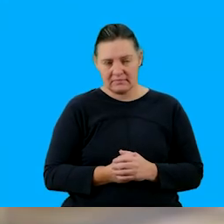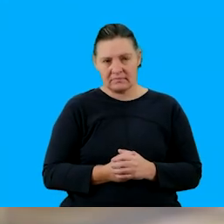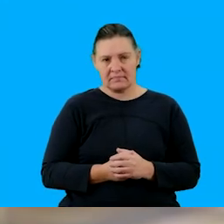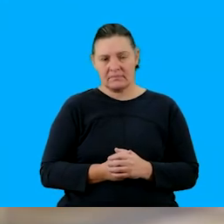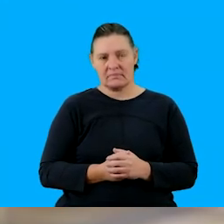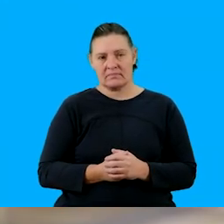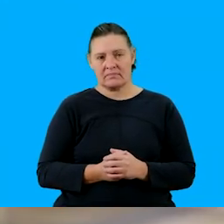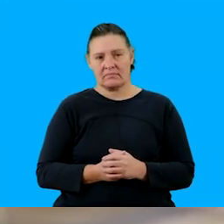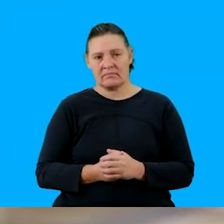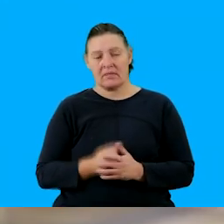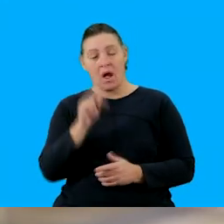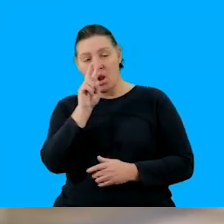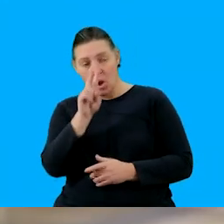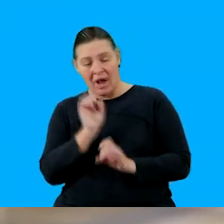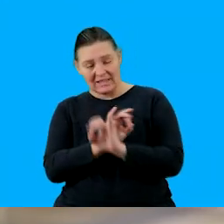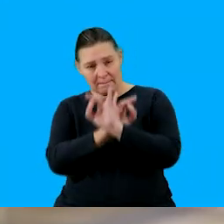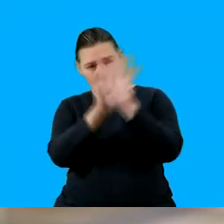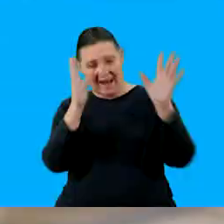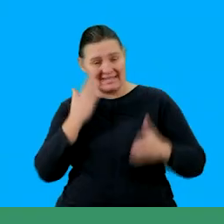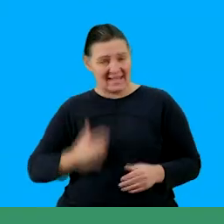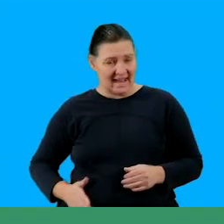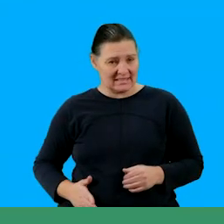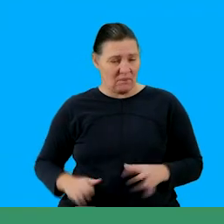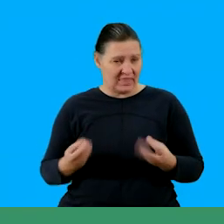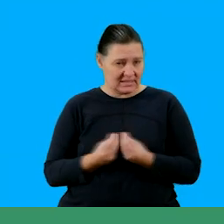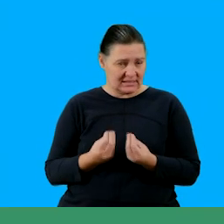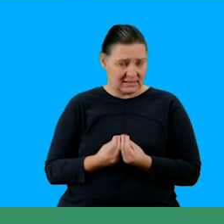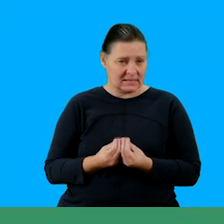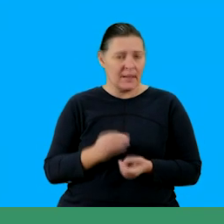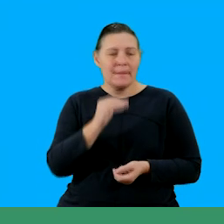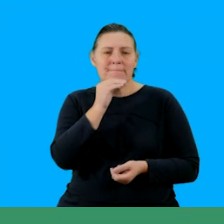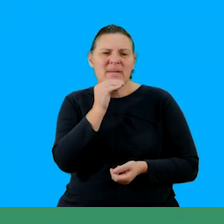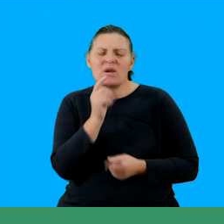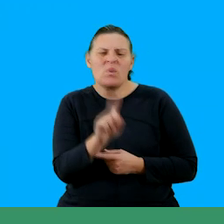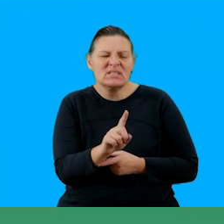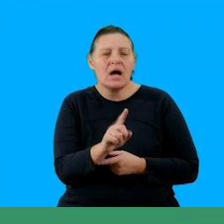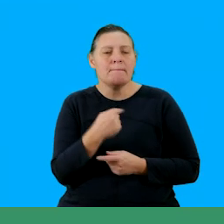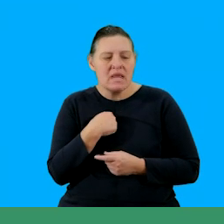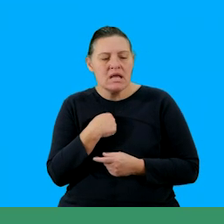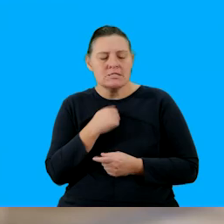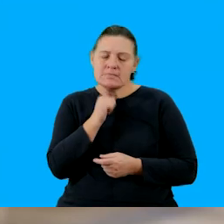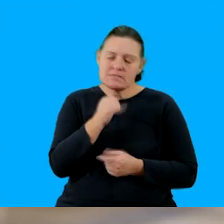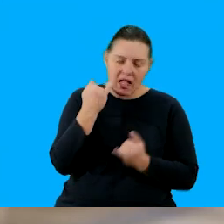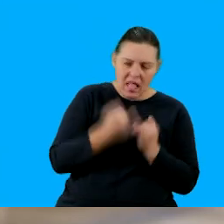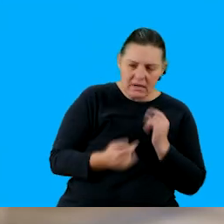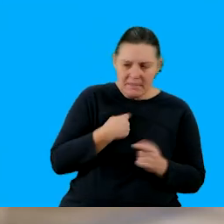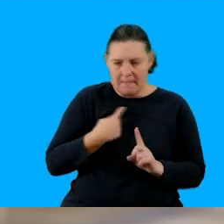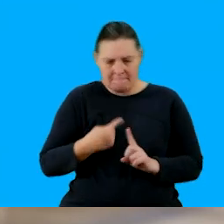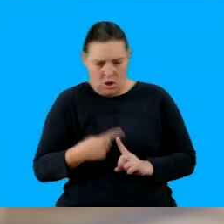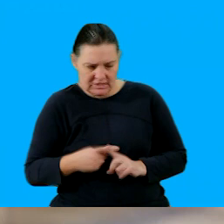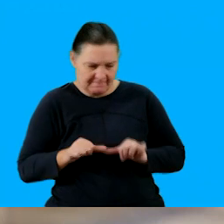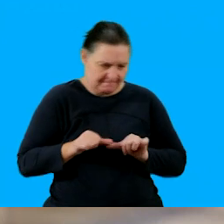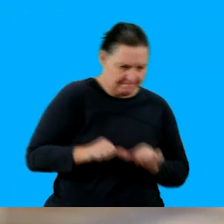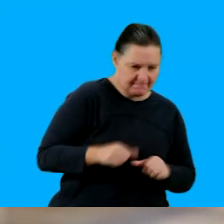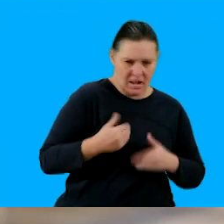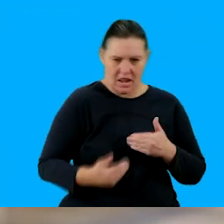So obviously, this looking at the brighter side of things, it simply shows us that Tuli was